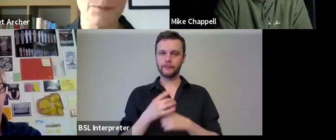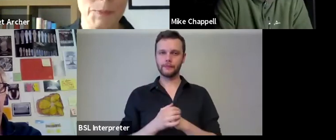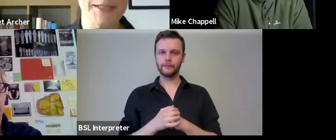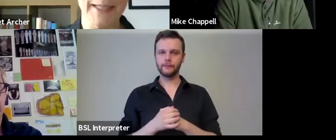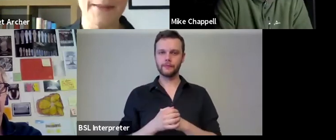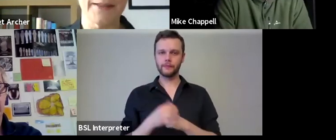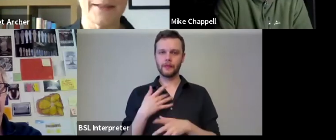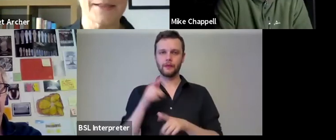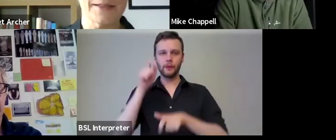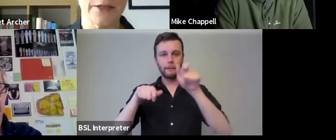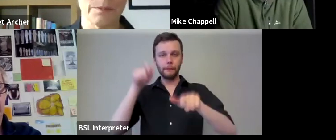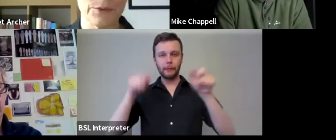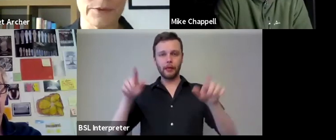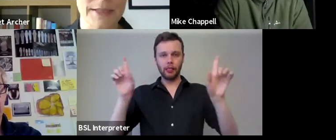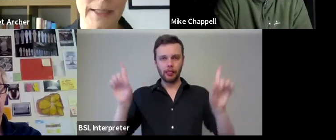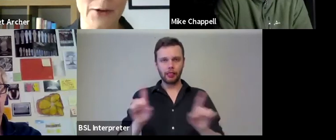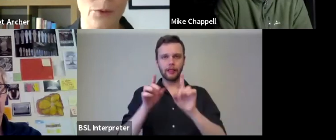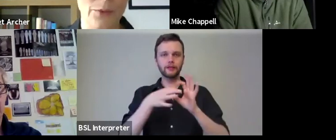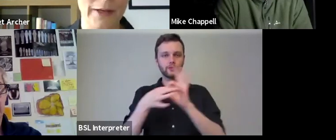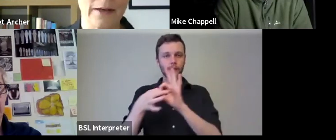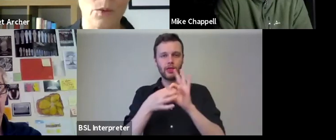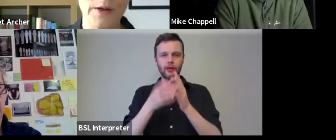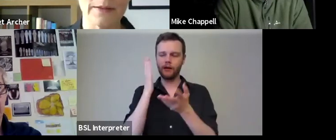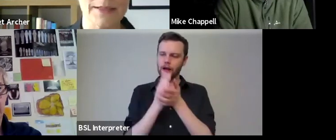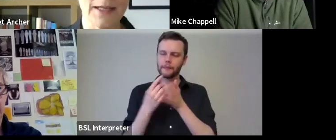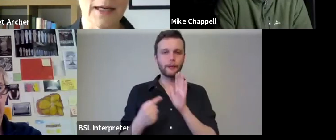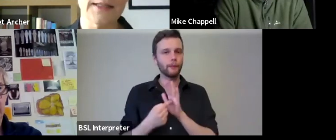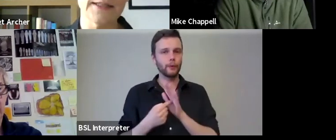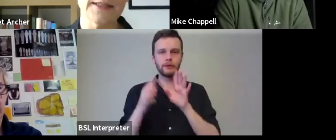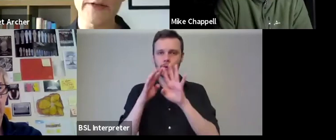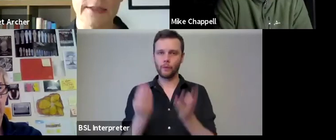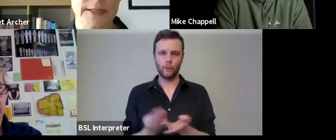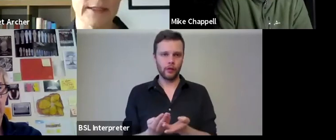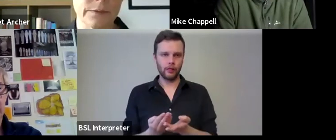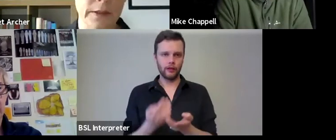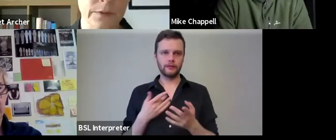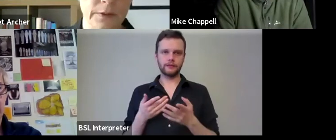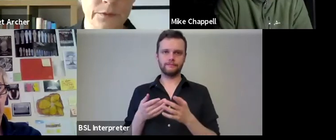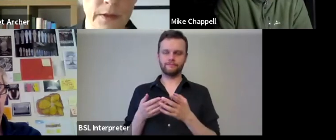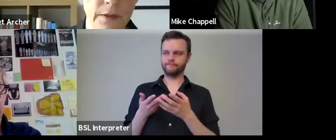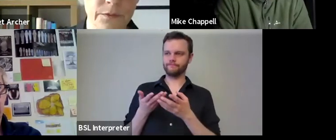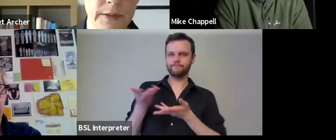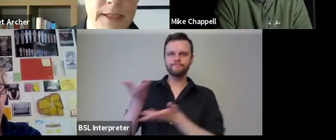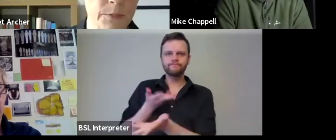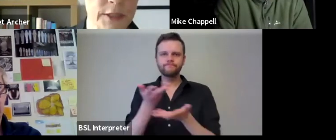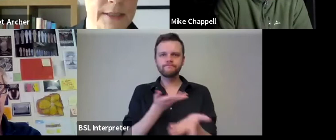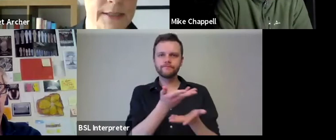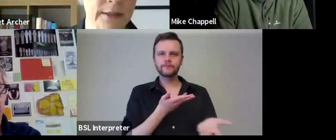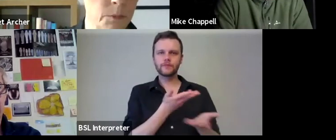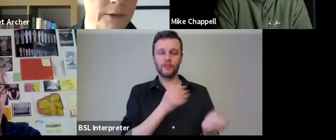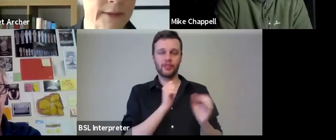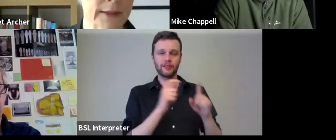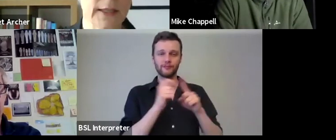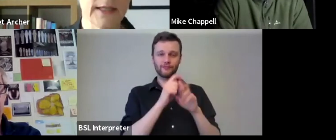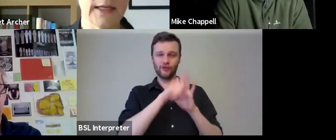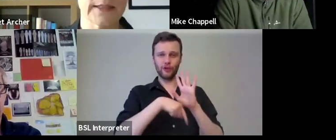bringing people together is so important in our world, and the interactivity of this project is